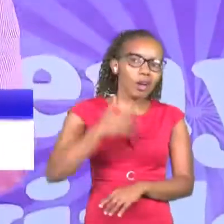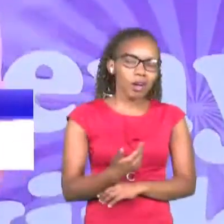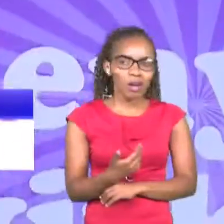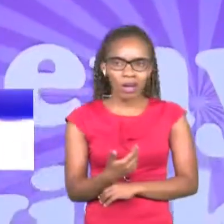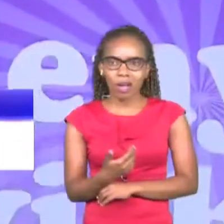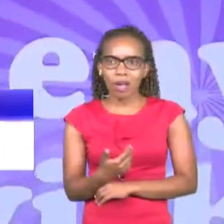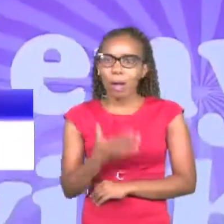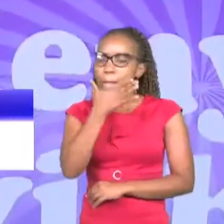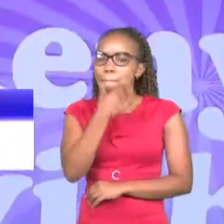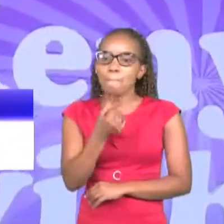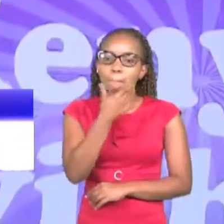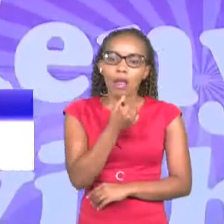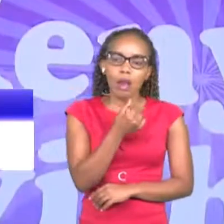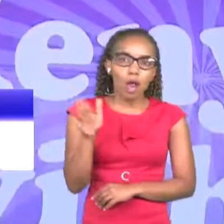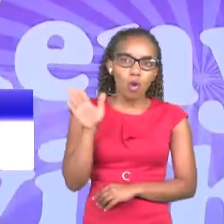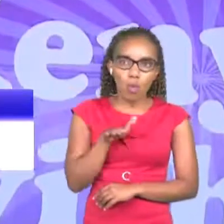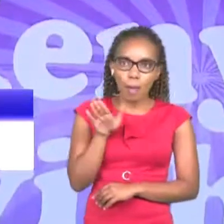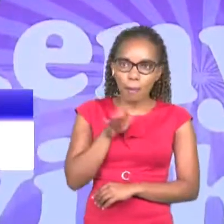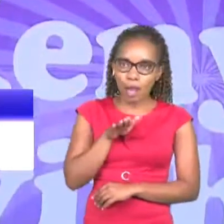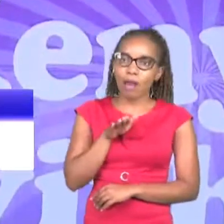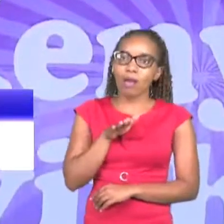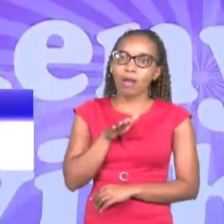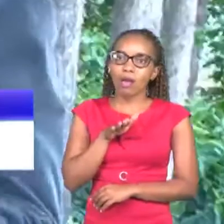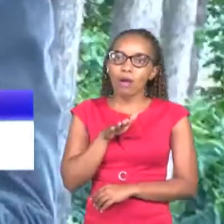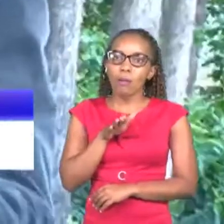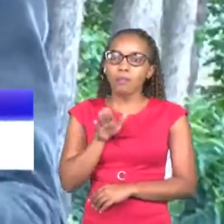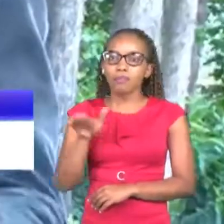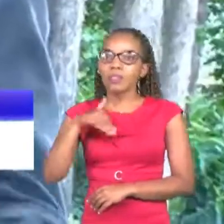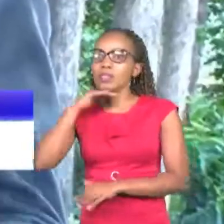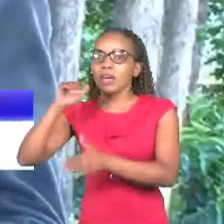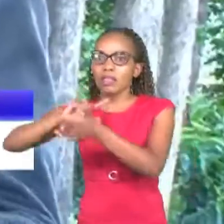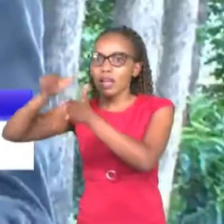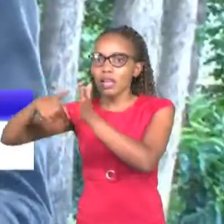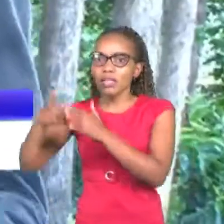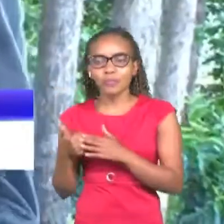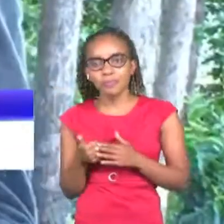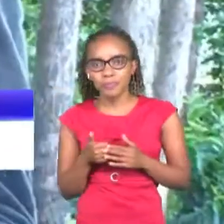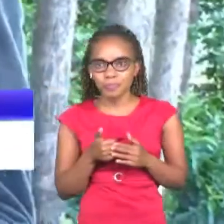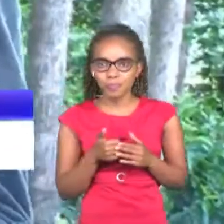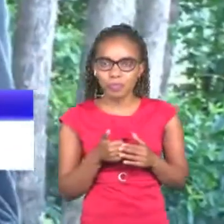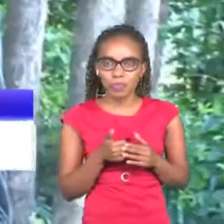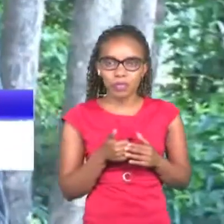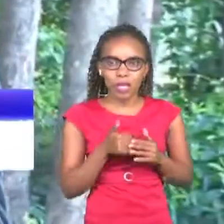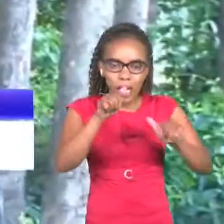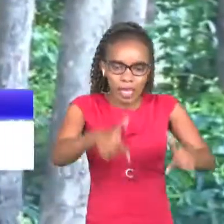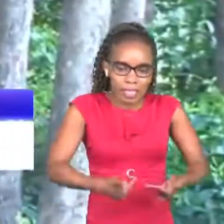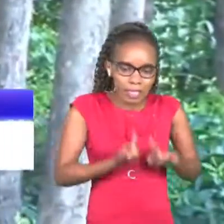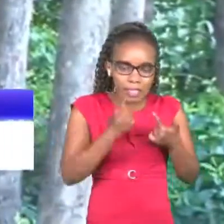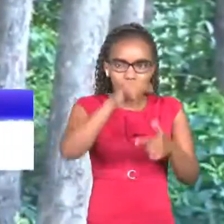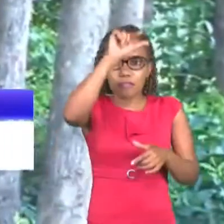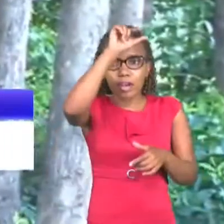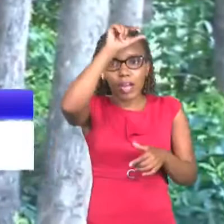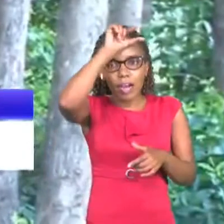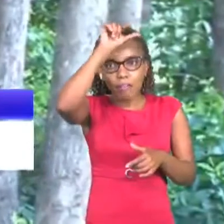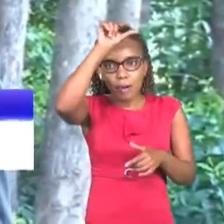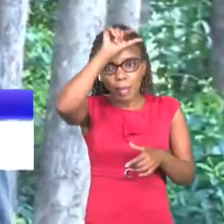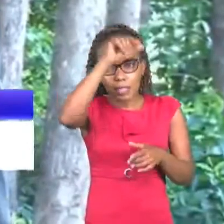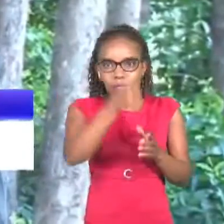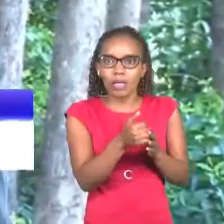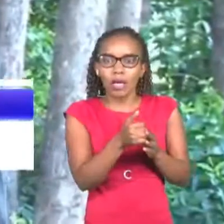wanaume na wanawake wa vijana ndio wanauawa. Tuachilie demokrasia ifanye kazi, kila mtu auze sera